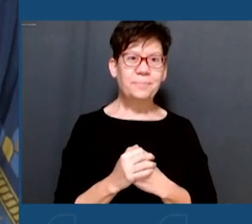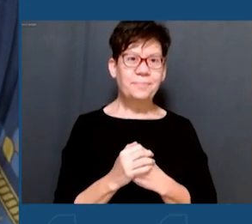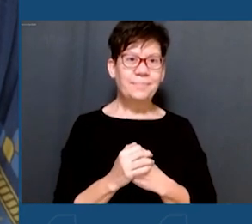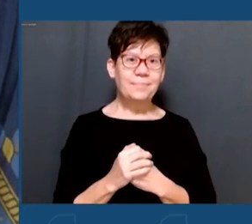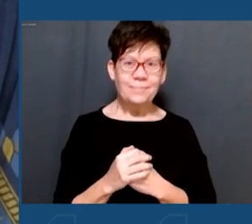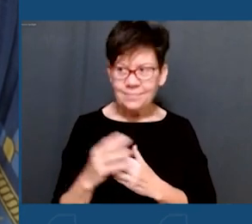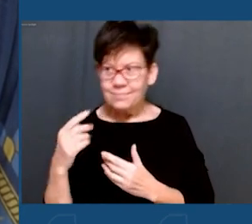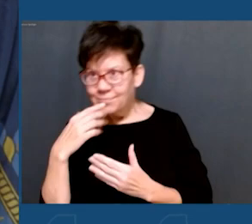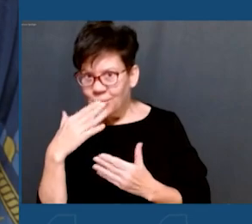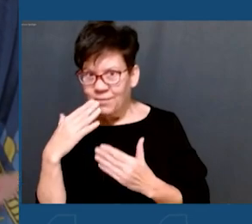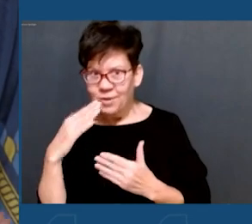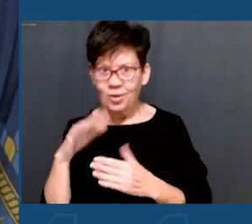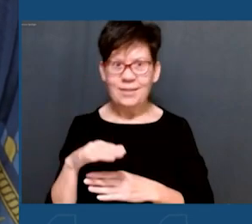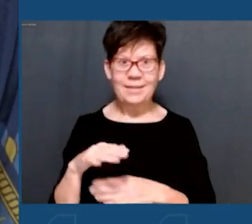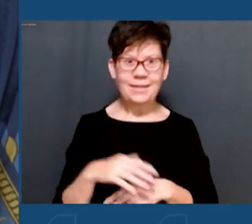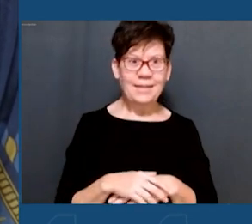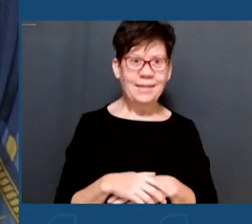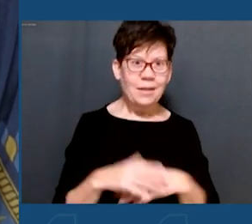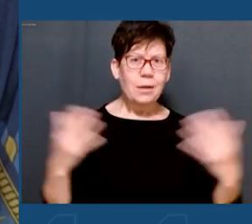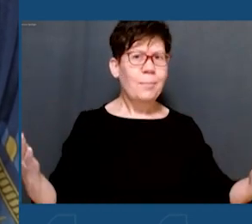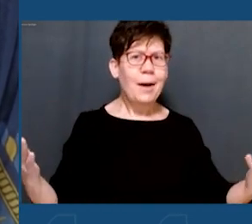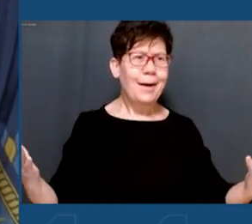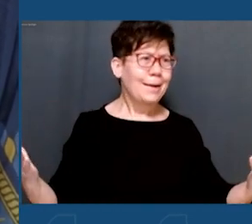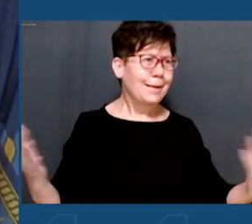This is obviously not church. Good afternoon, everyone.